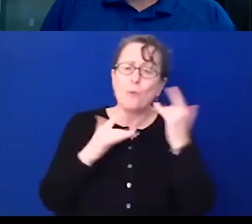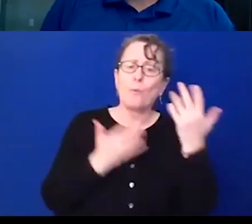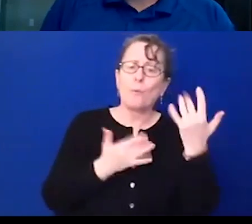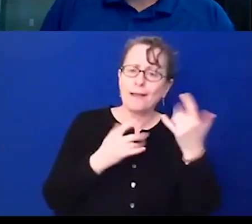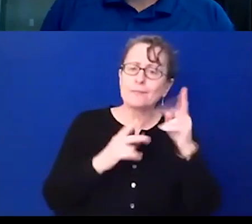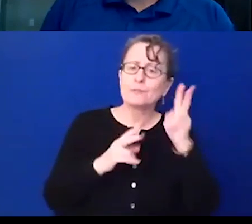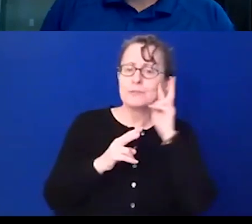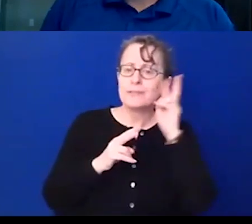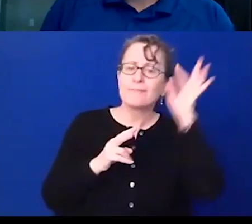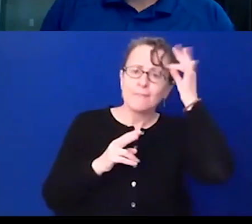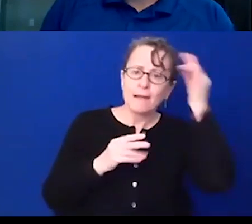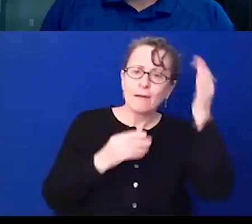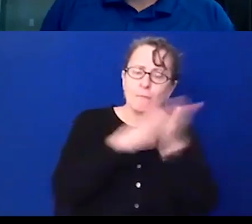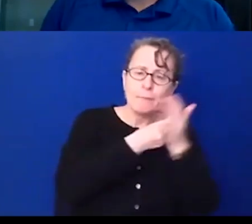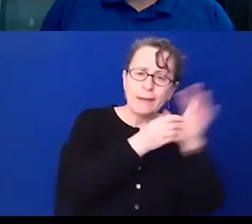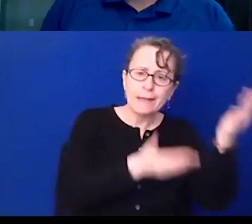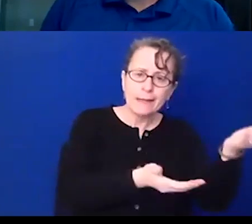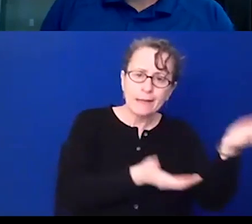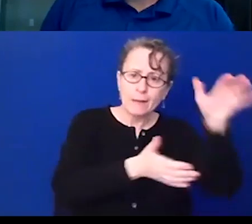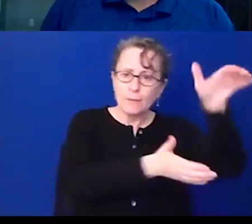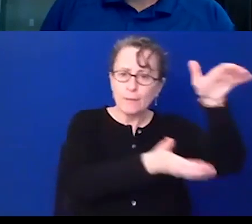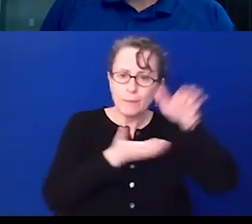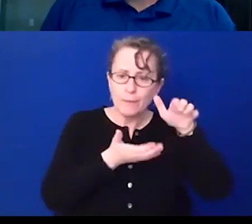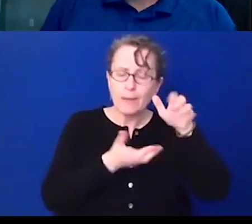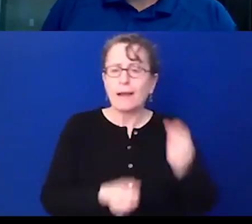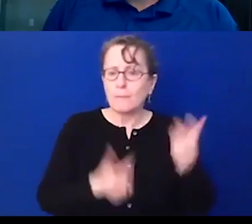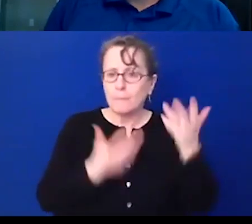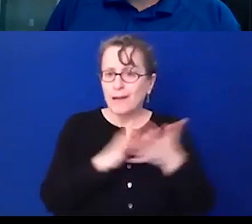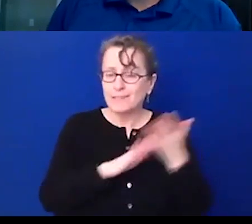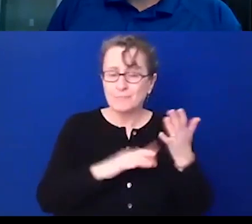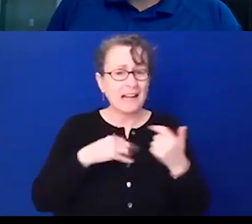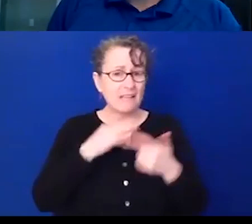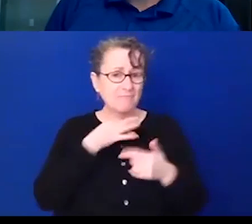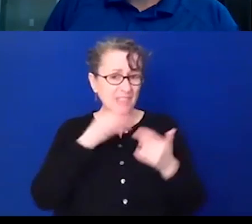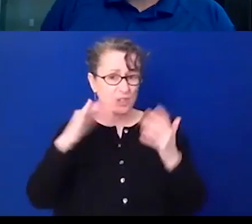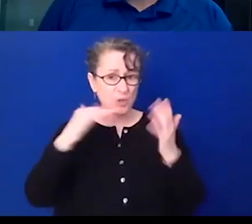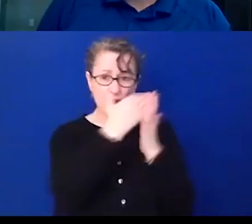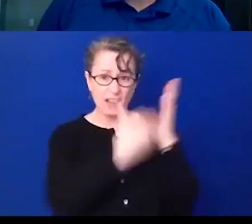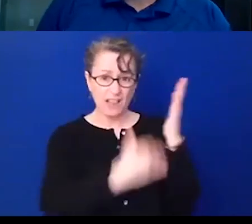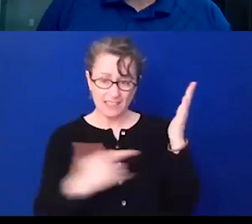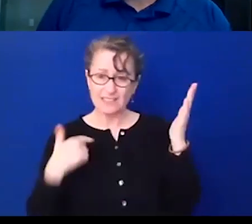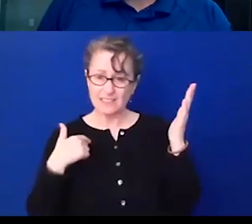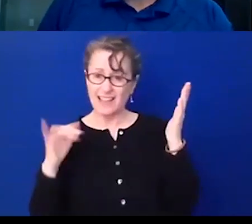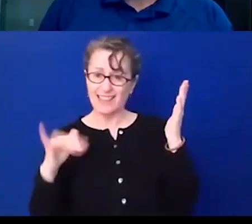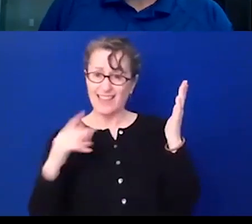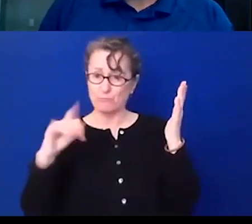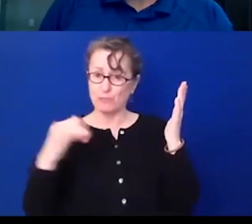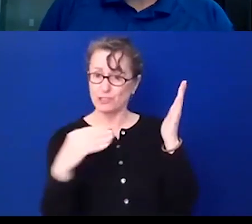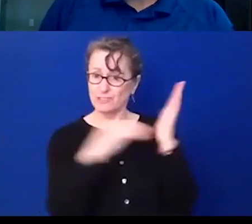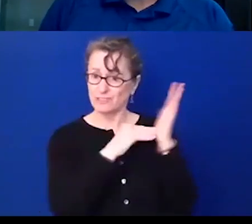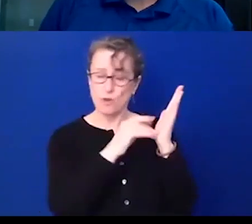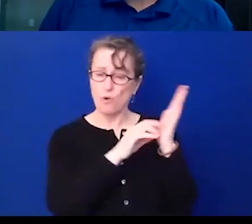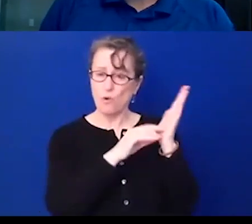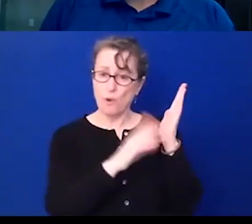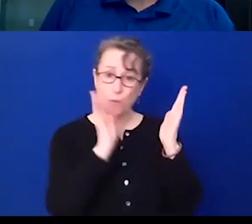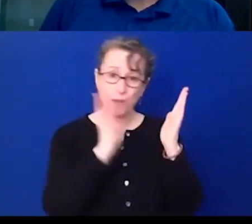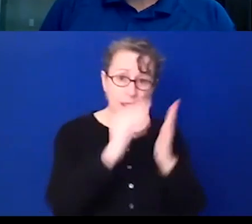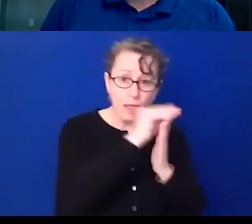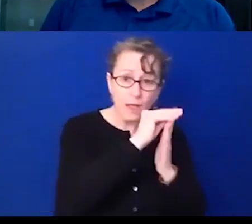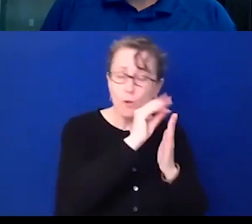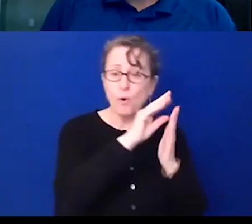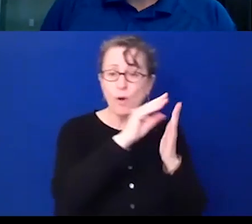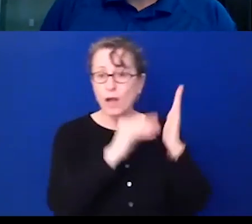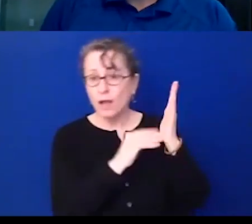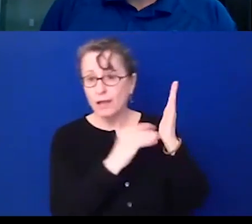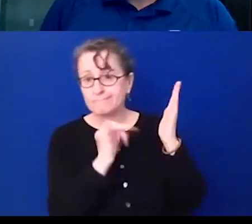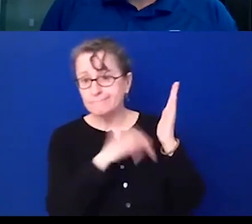wondering where that was at on that lineage, if we're been pushed up or still something that's going to be on hold until